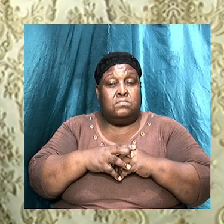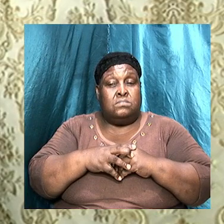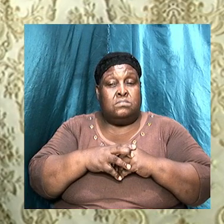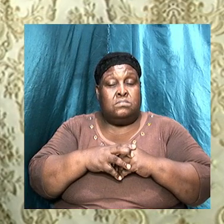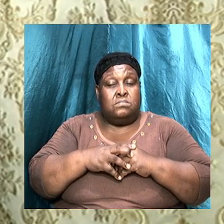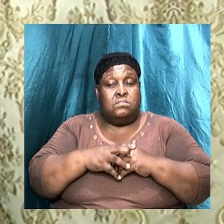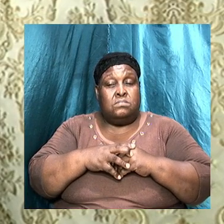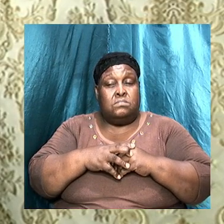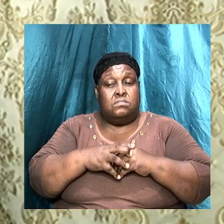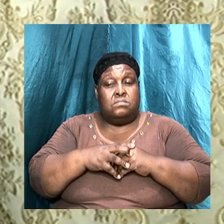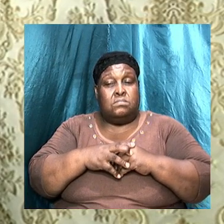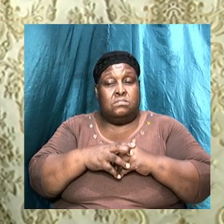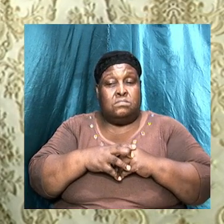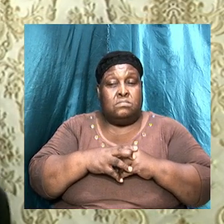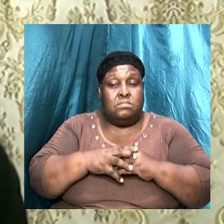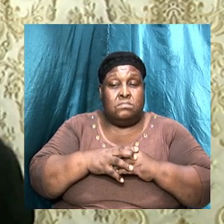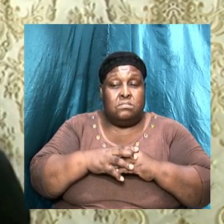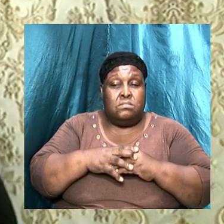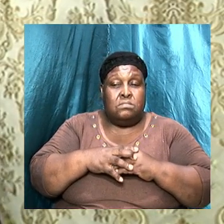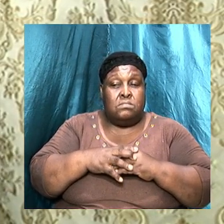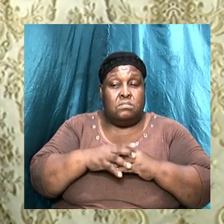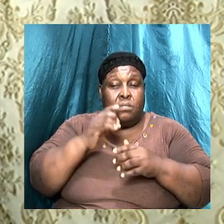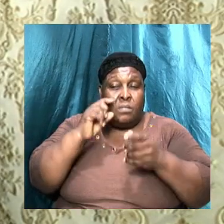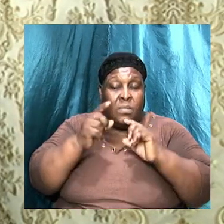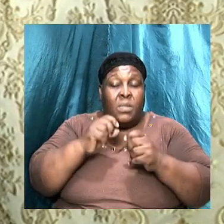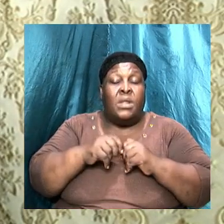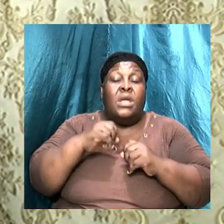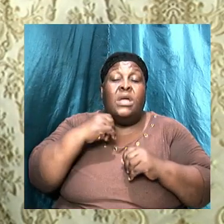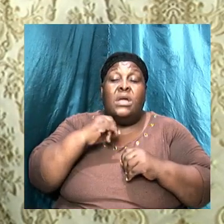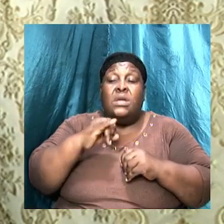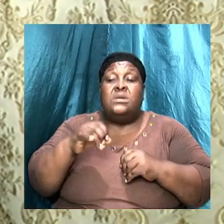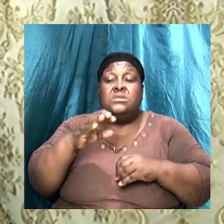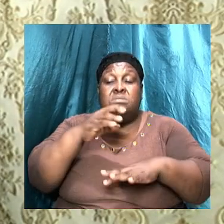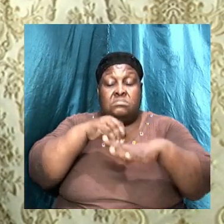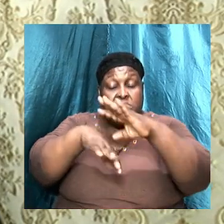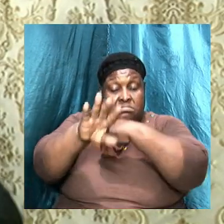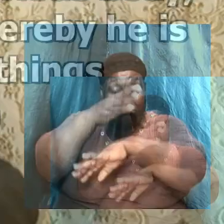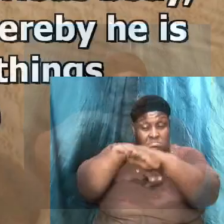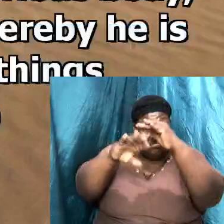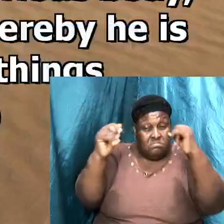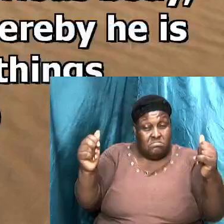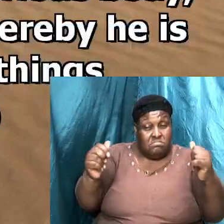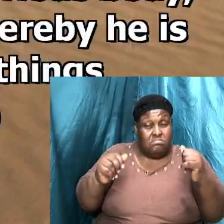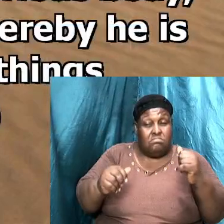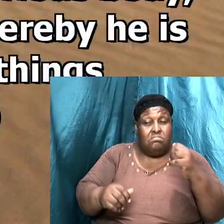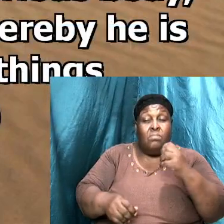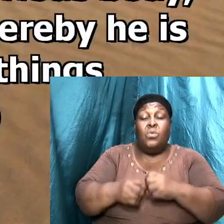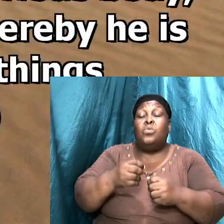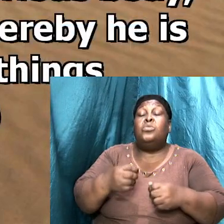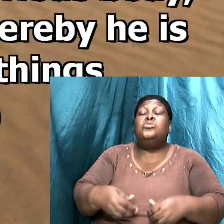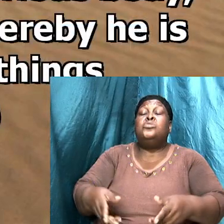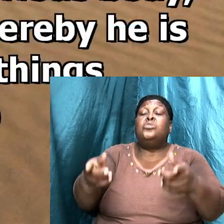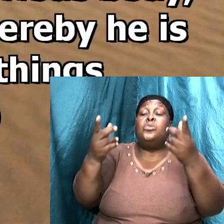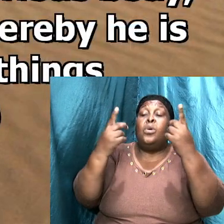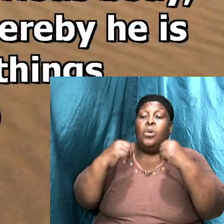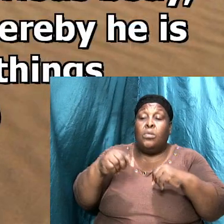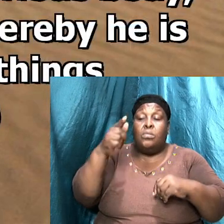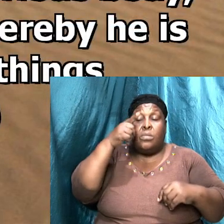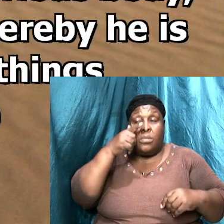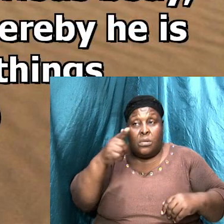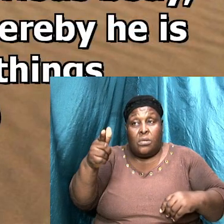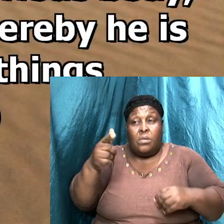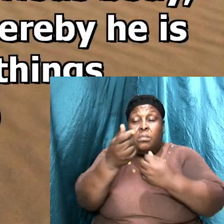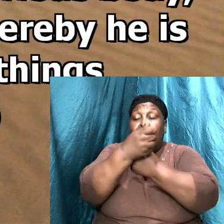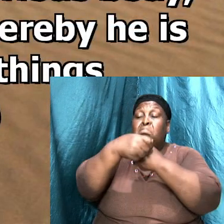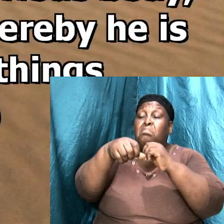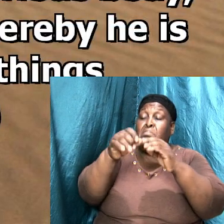yes from 20 to 21 for our conversation is in heaven from from whence also we look for the savior